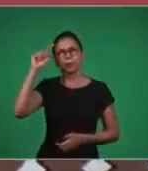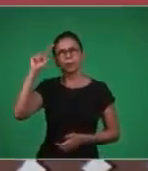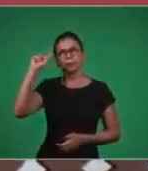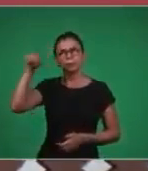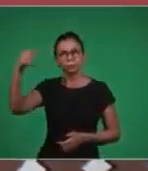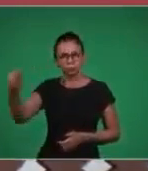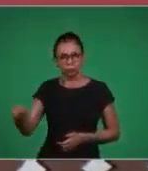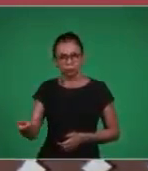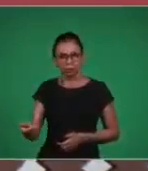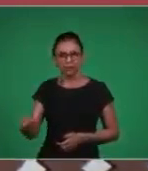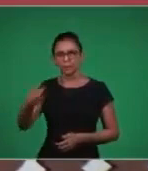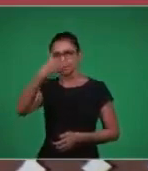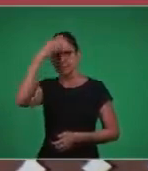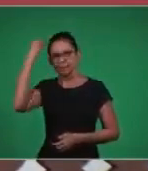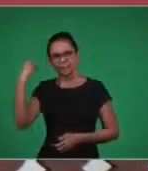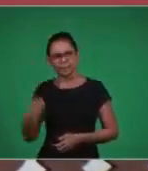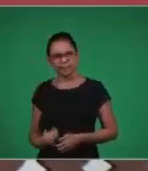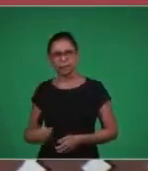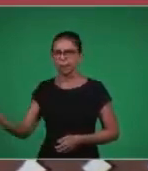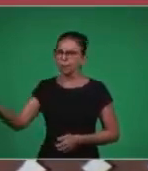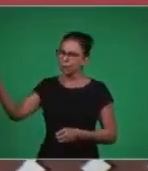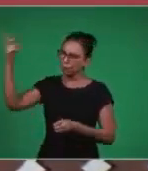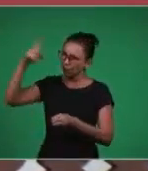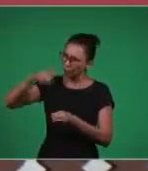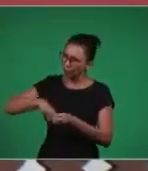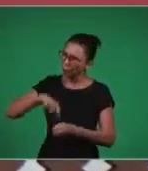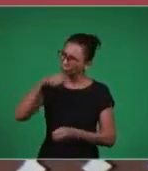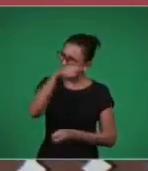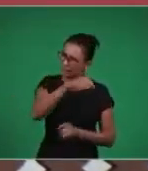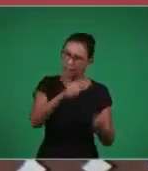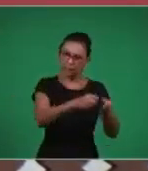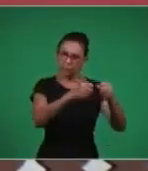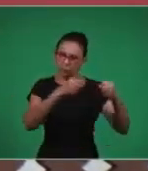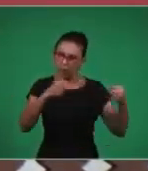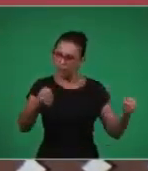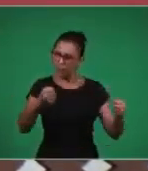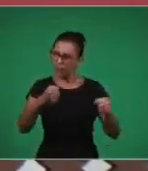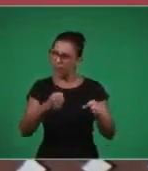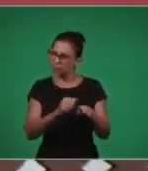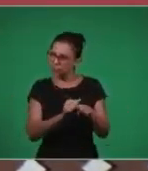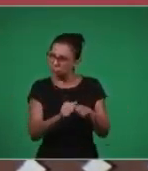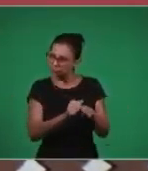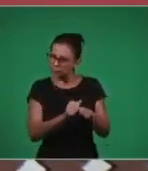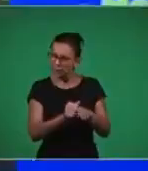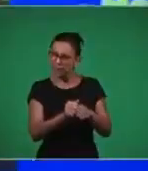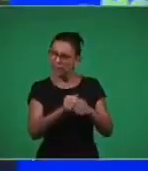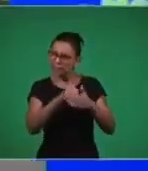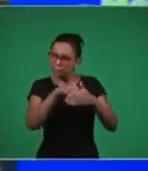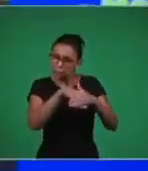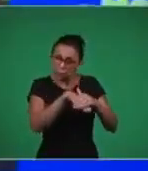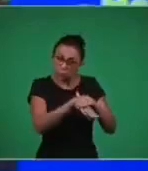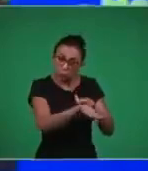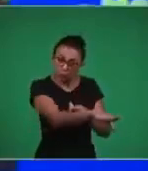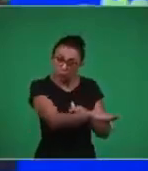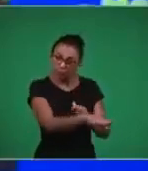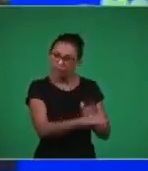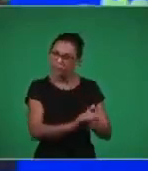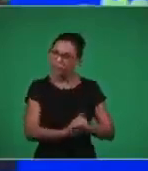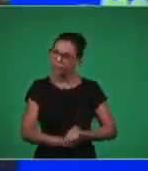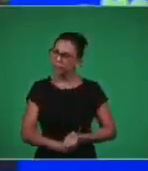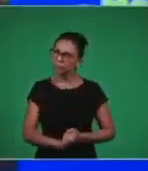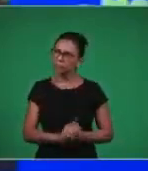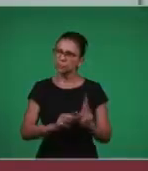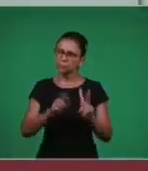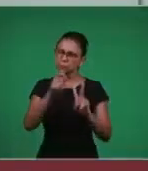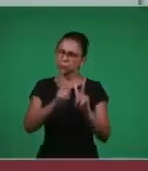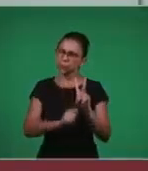put the sneakers in the middle of the way. And the mother says so. Put it there. And the other day is the same thing. And the other